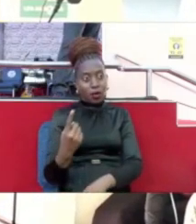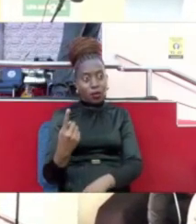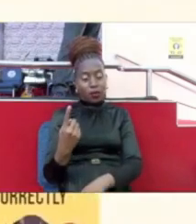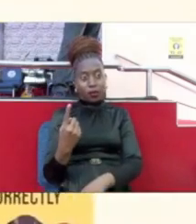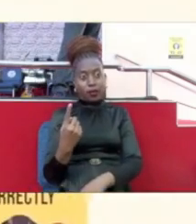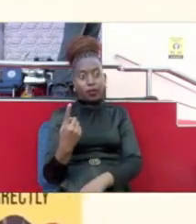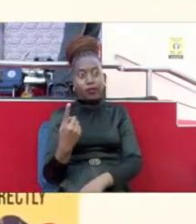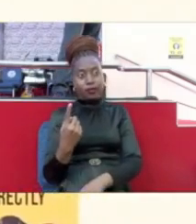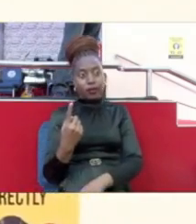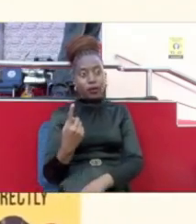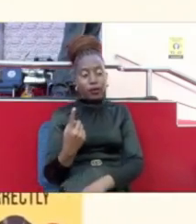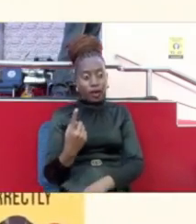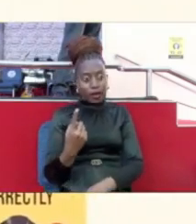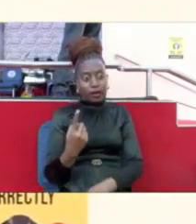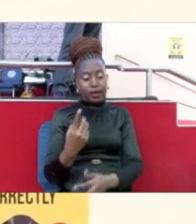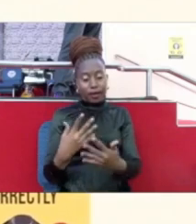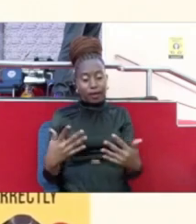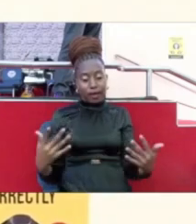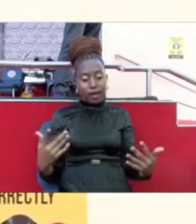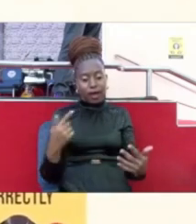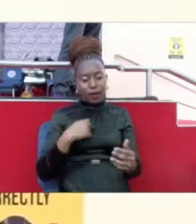Nikipanda mbegu moja nitapata nini?